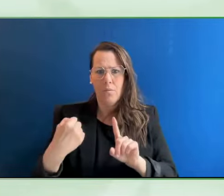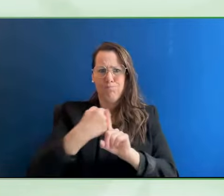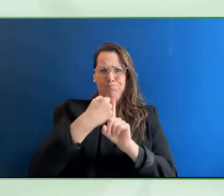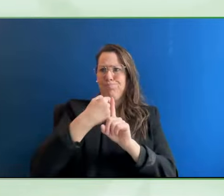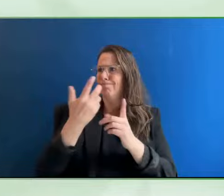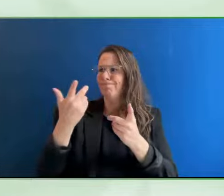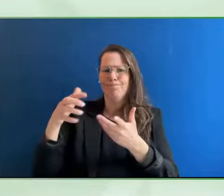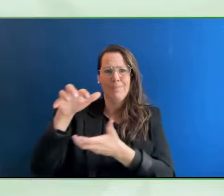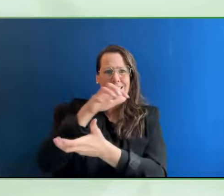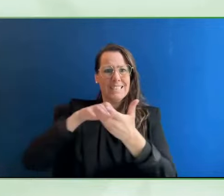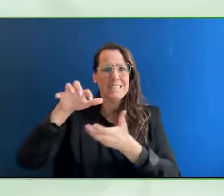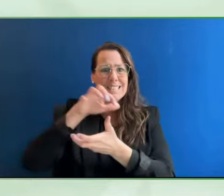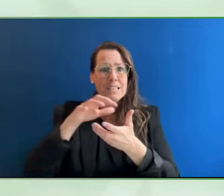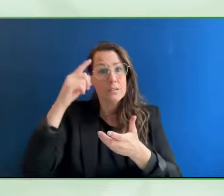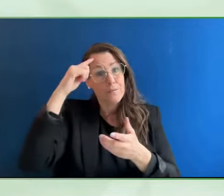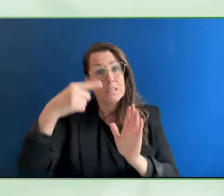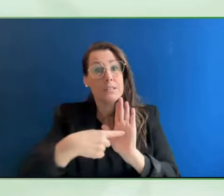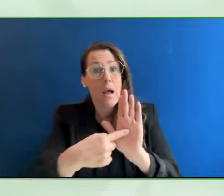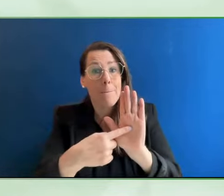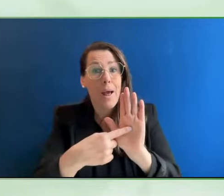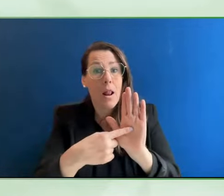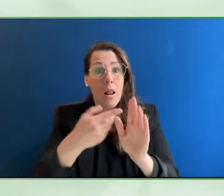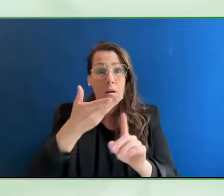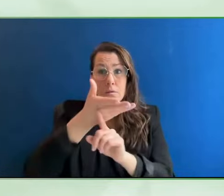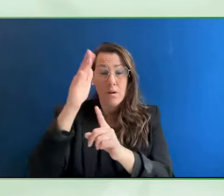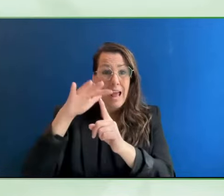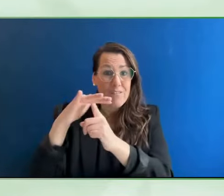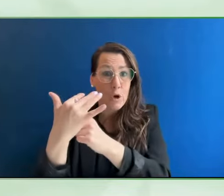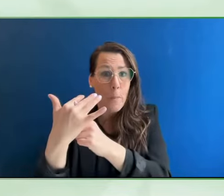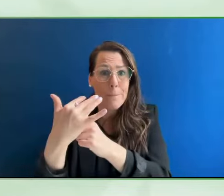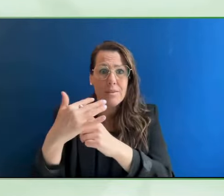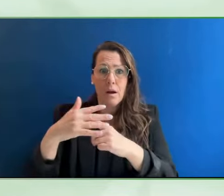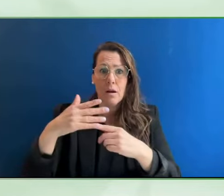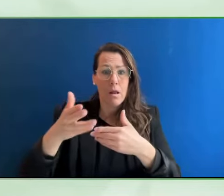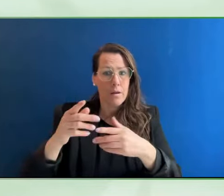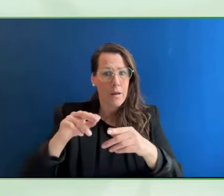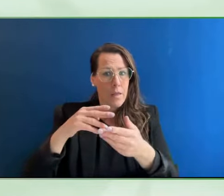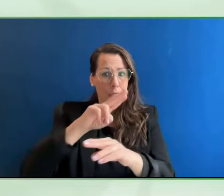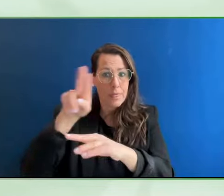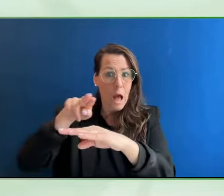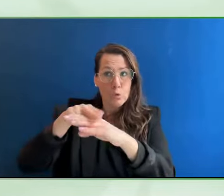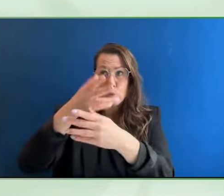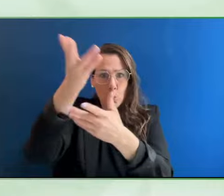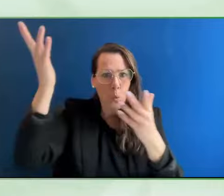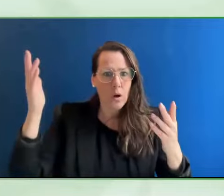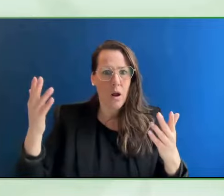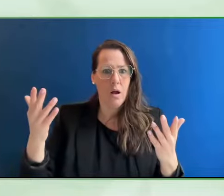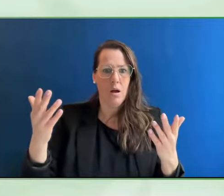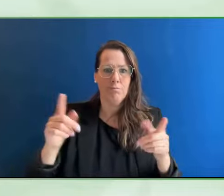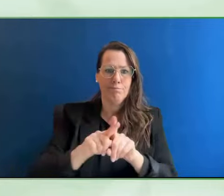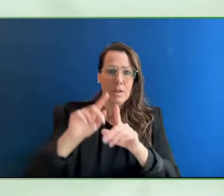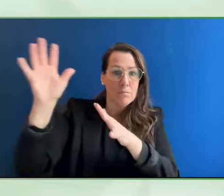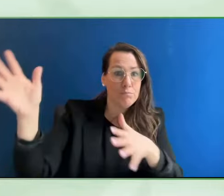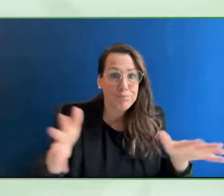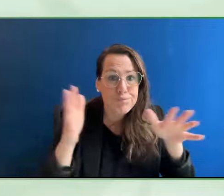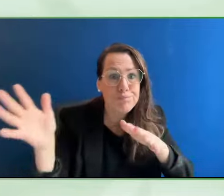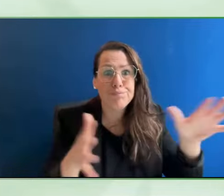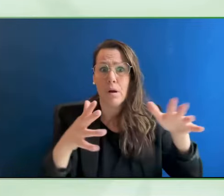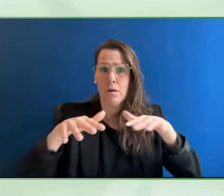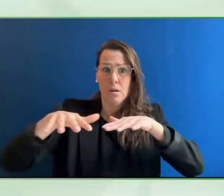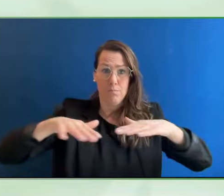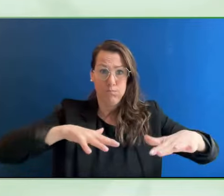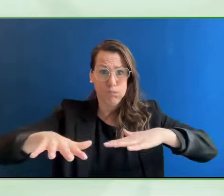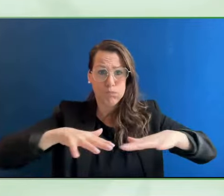on during events that we are broadcasting to, like Militär Musik Festival I mentioned before,